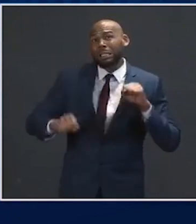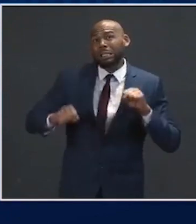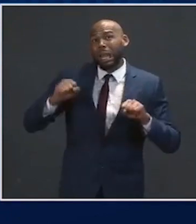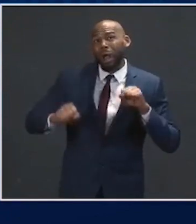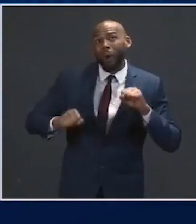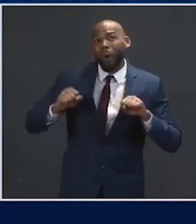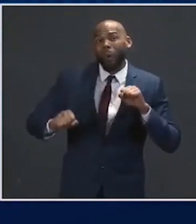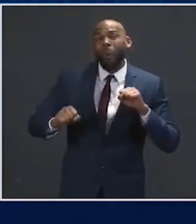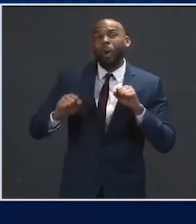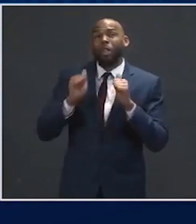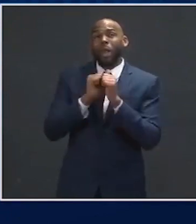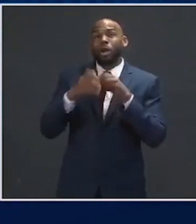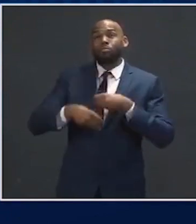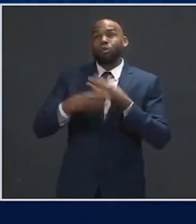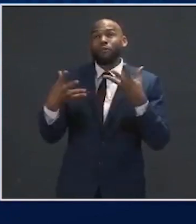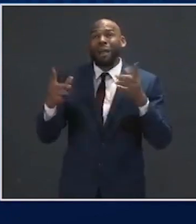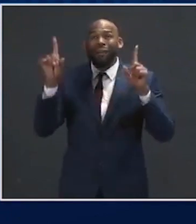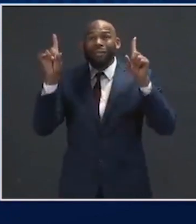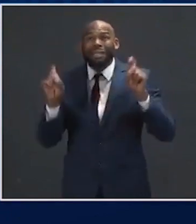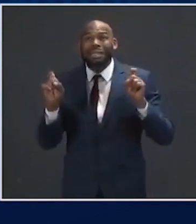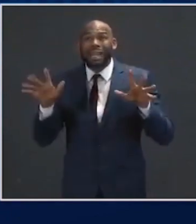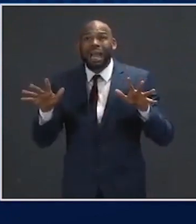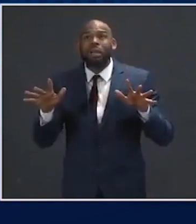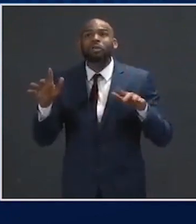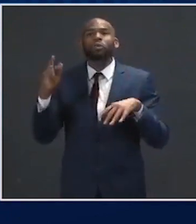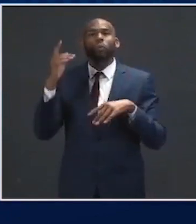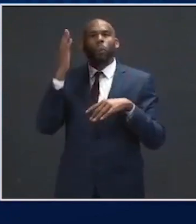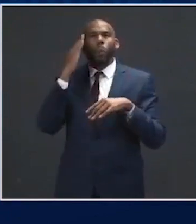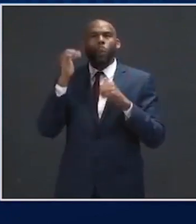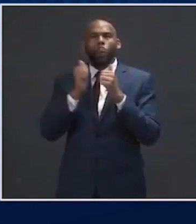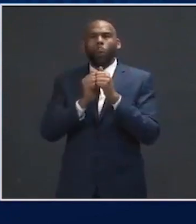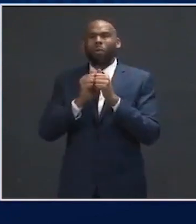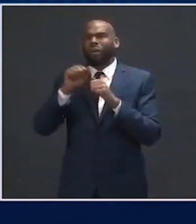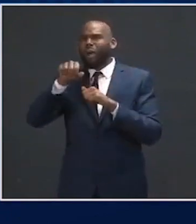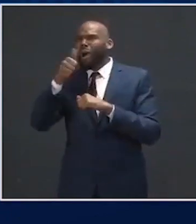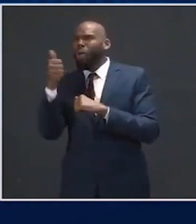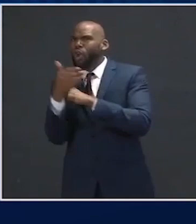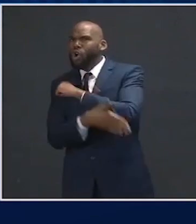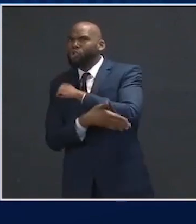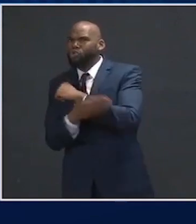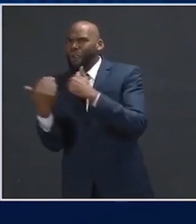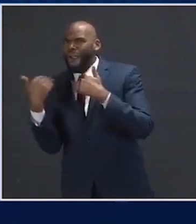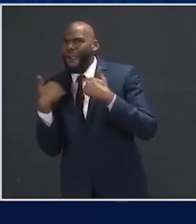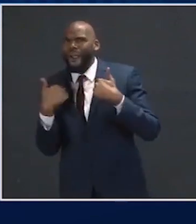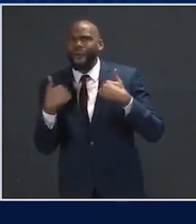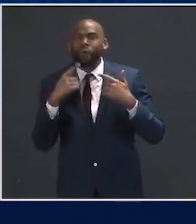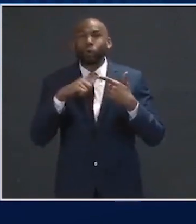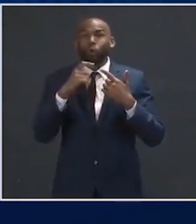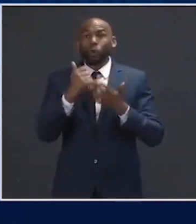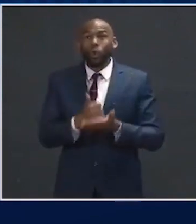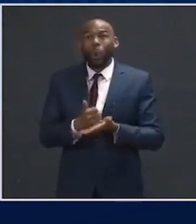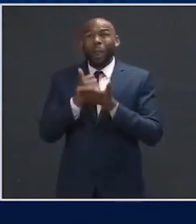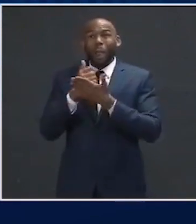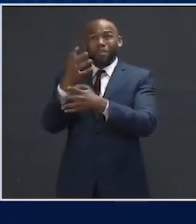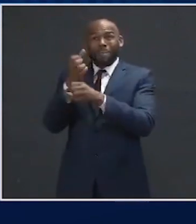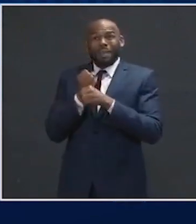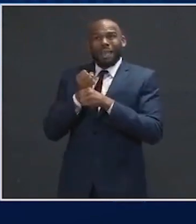rapid tests that are being produced by Illume and other companies to help that move quicker, to get those tests